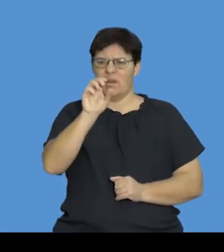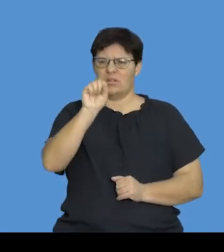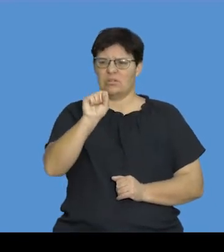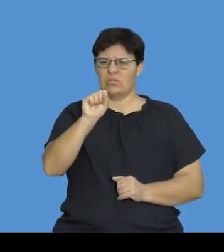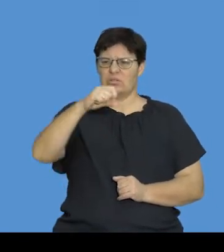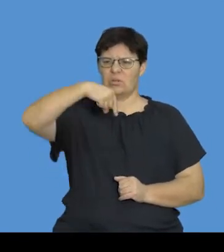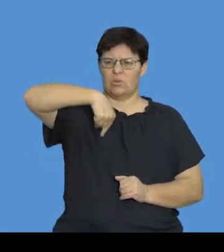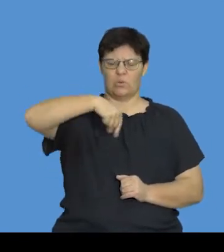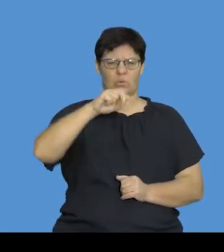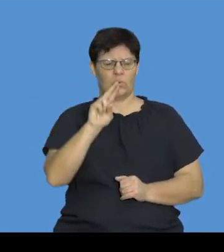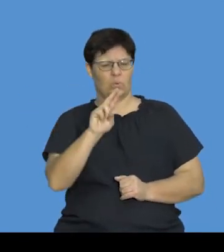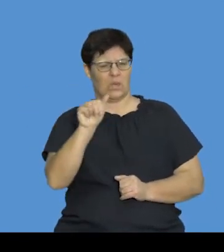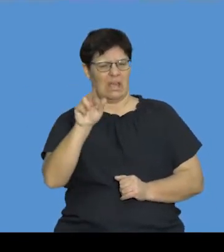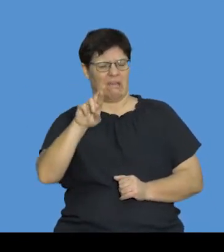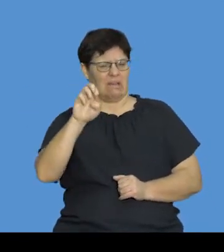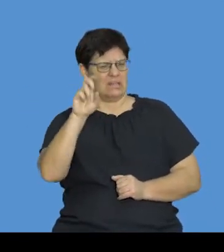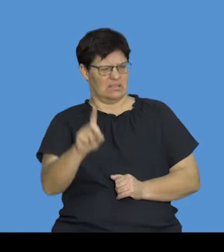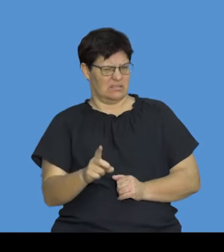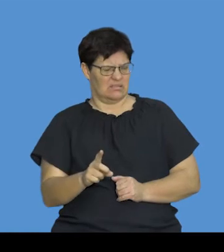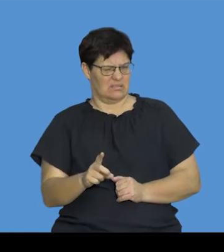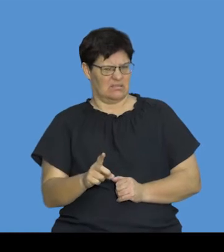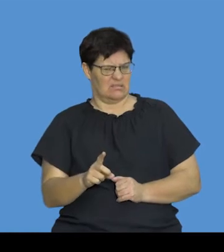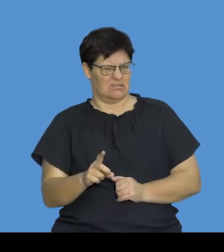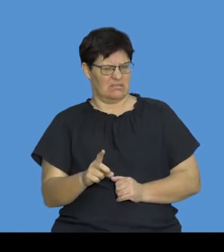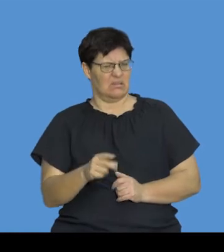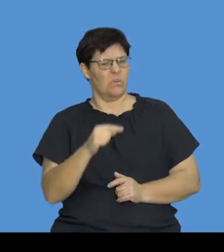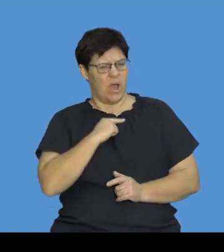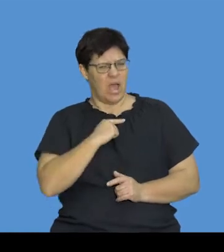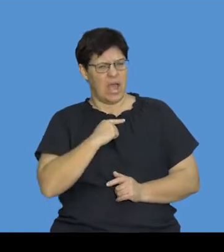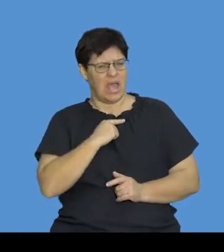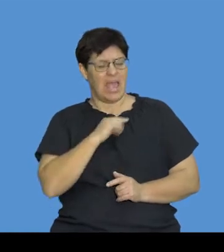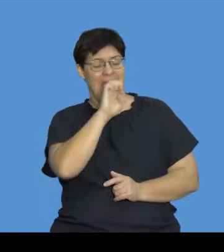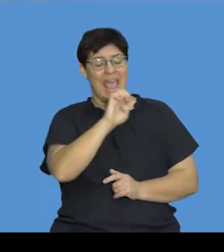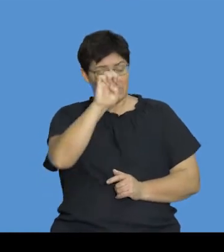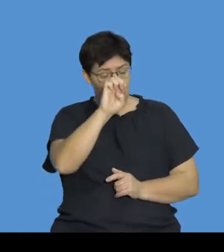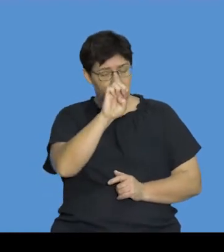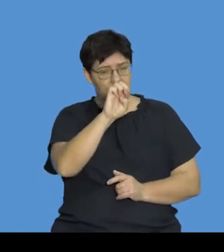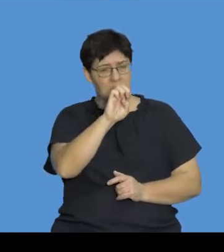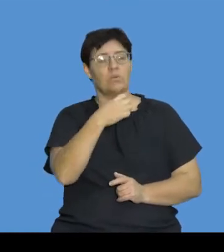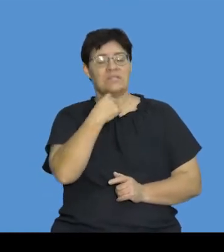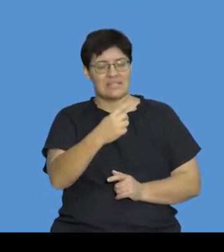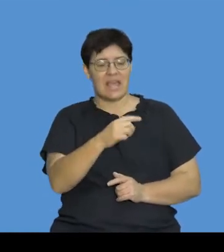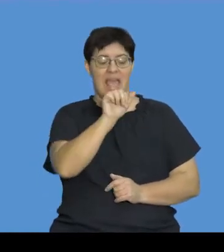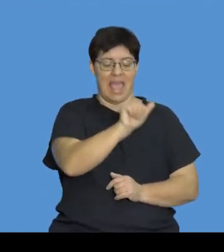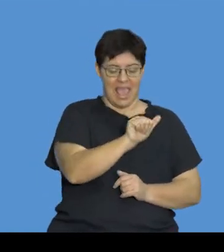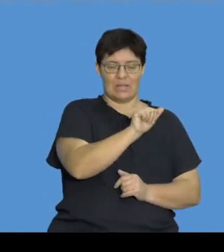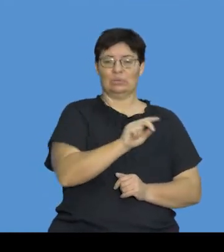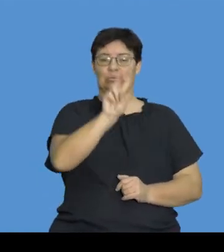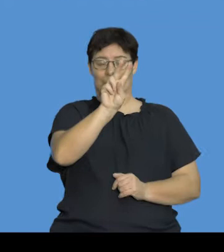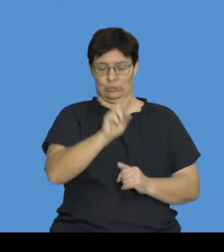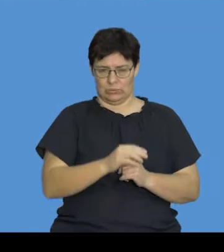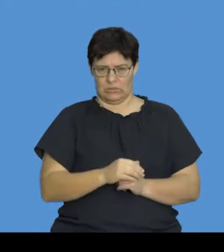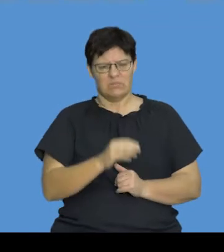I'm calling it a to the exponent of 2 because under exponents, that's what we call it. But normally people then say this is